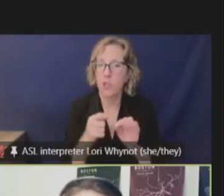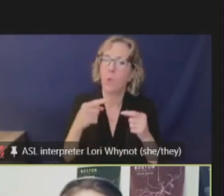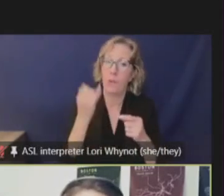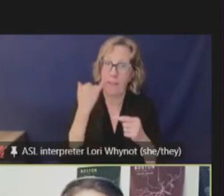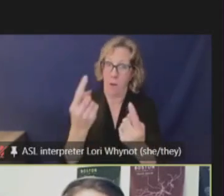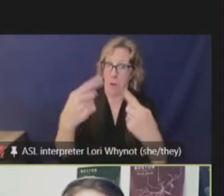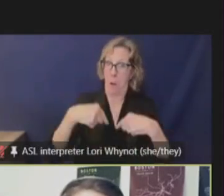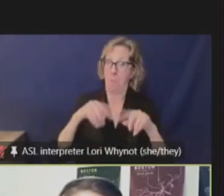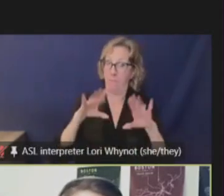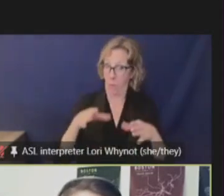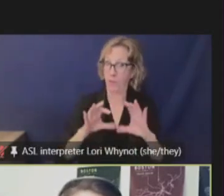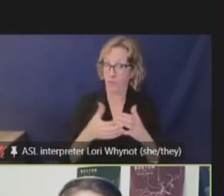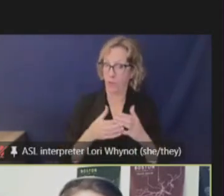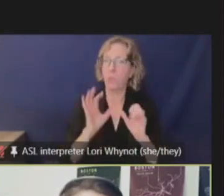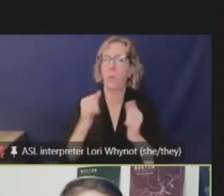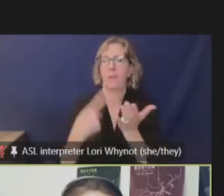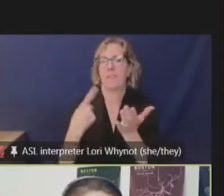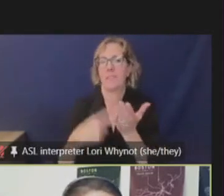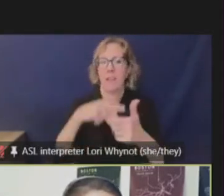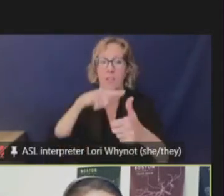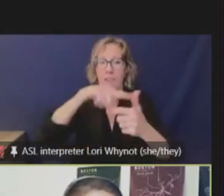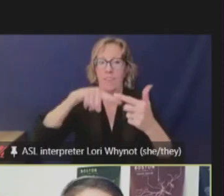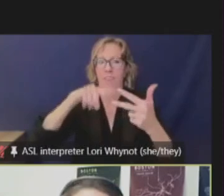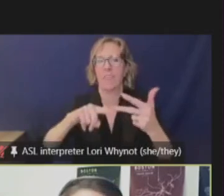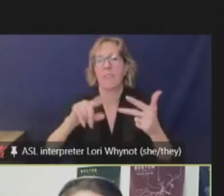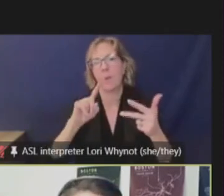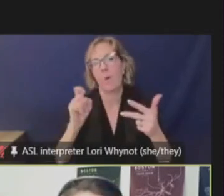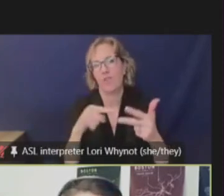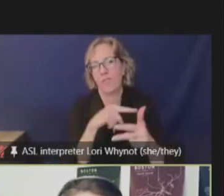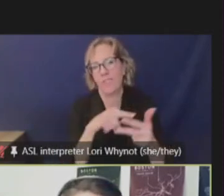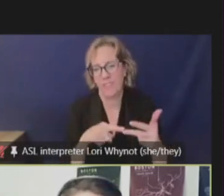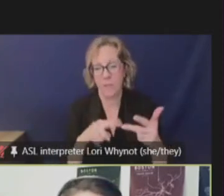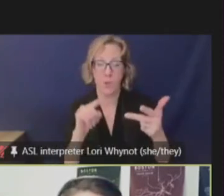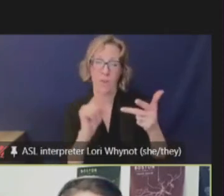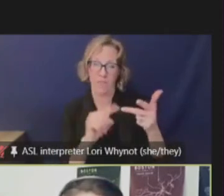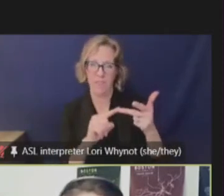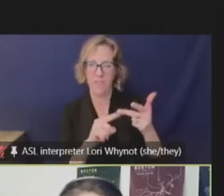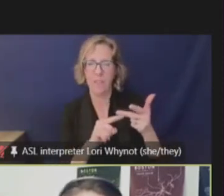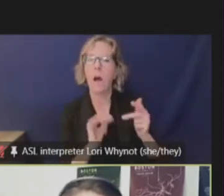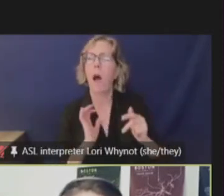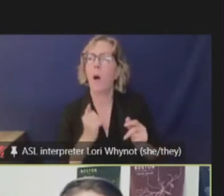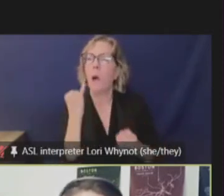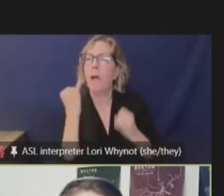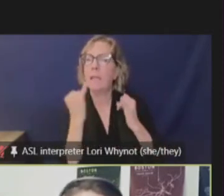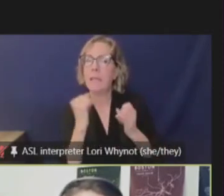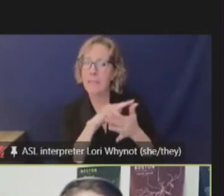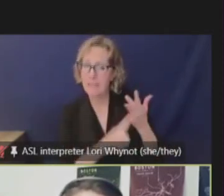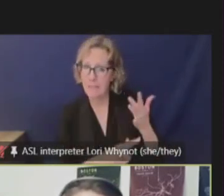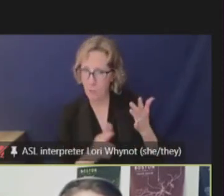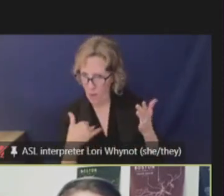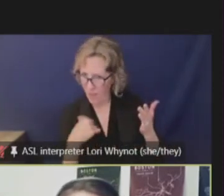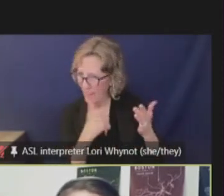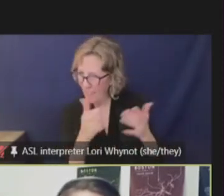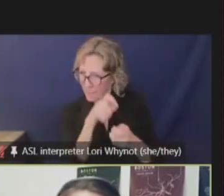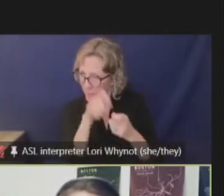groups? Like, which of those ideas do you think you have the most feedback to give to us?